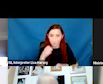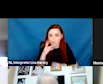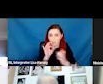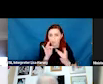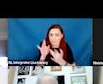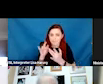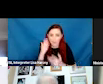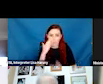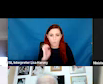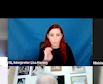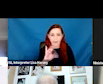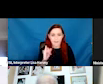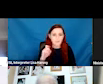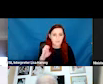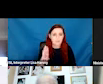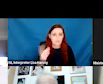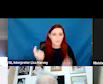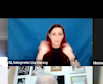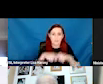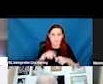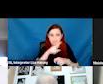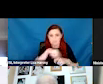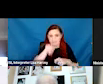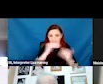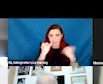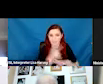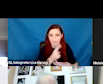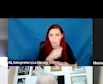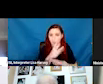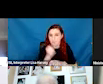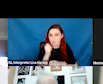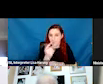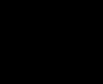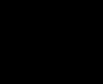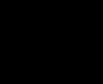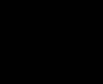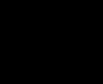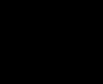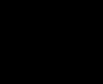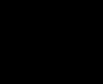putting up there, this webinar will be available shortly on the NSAI website.